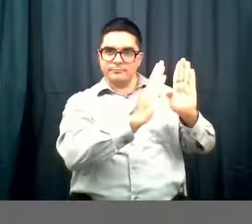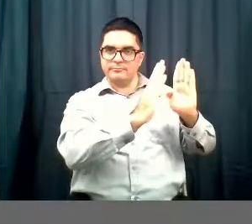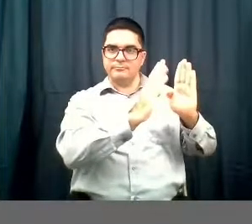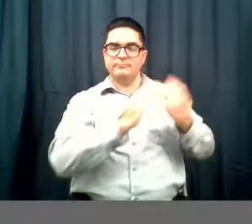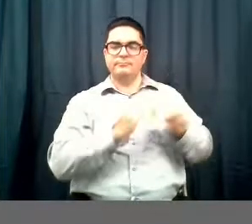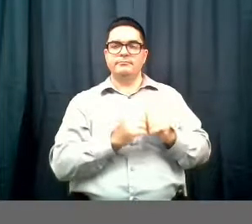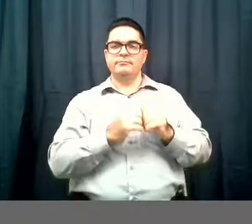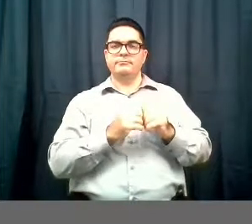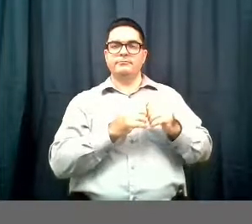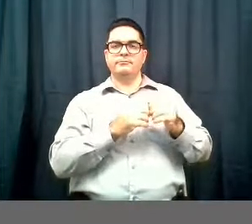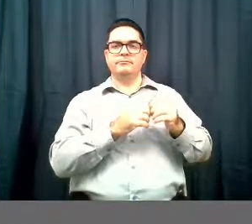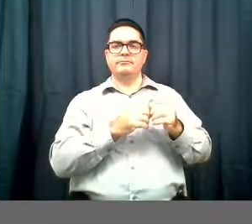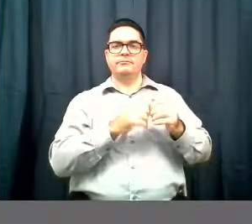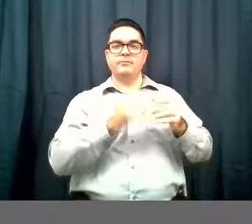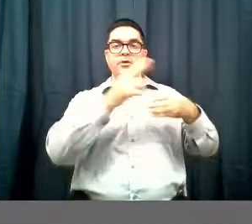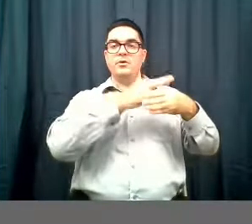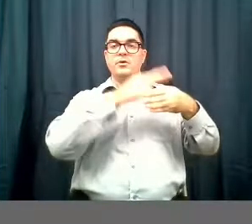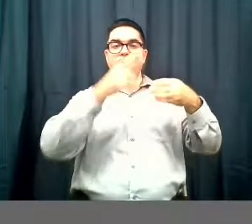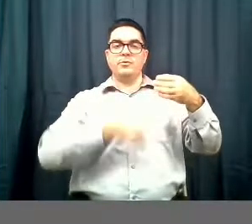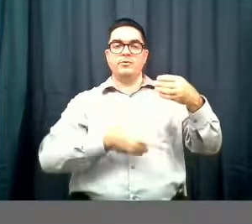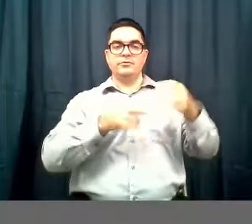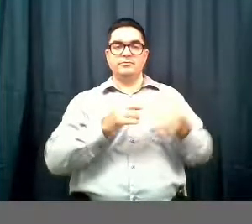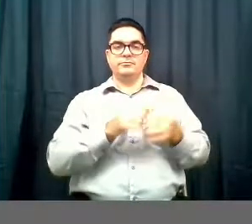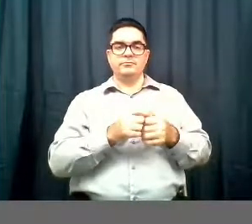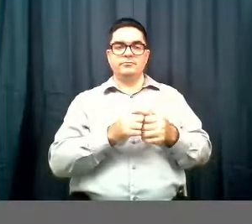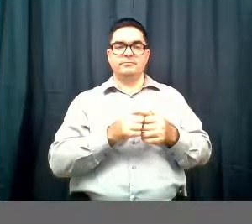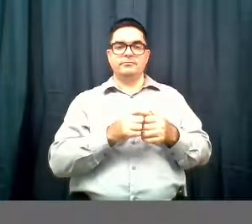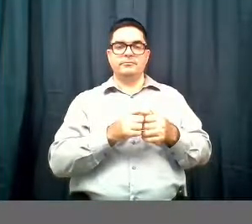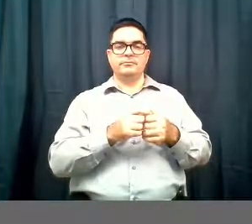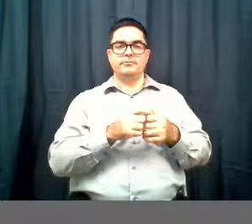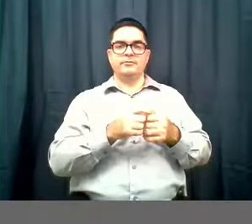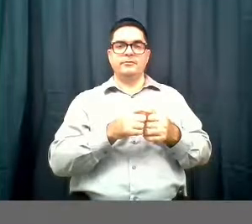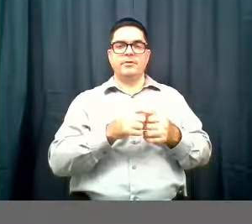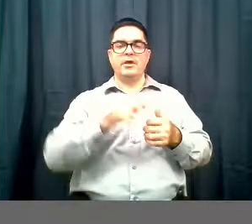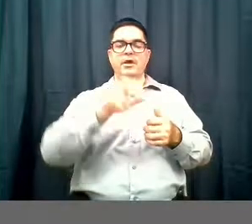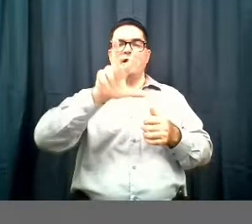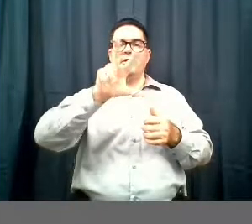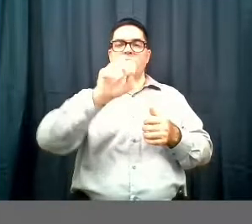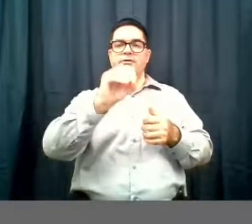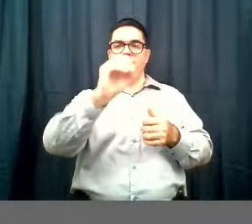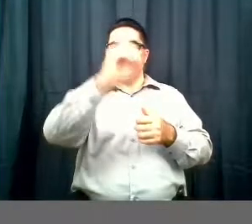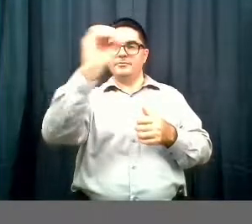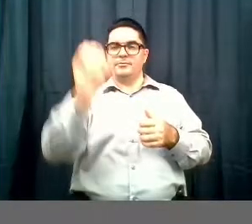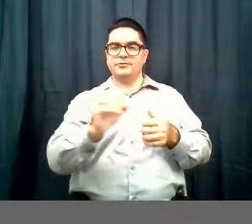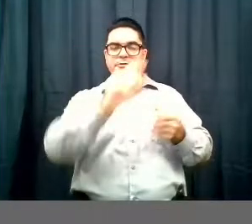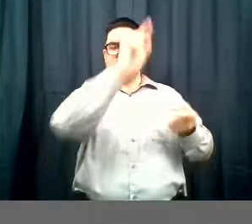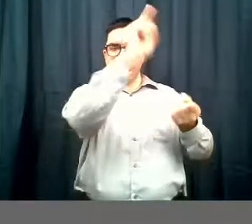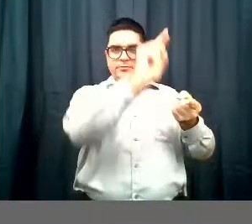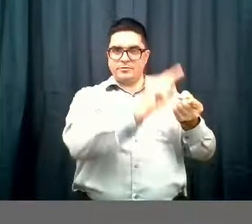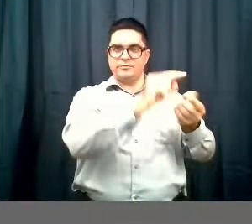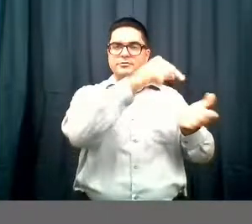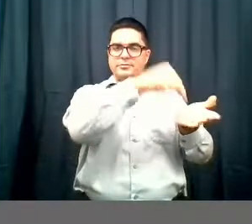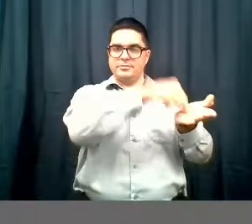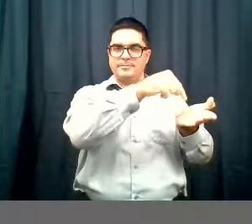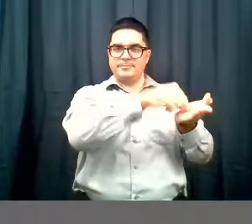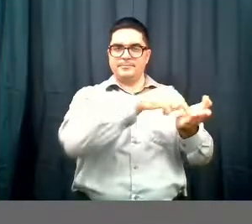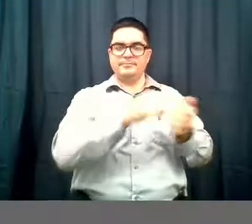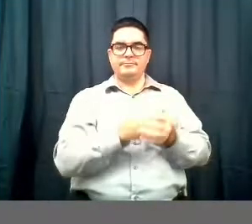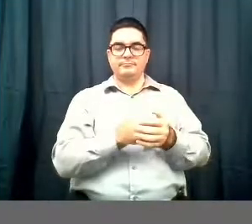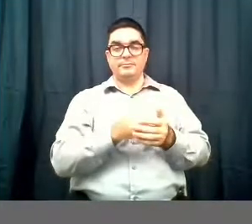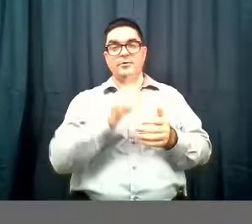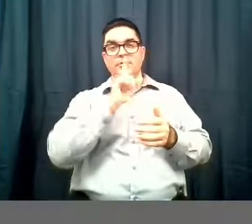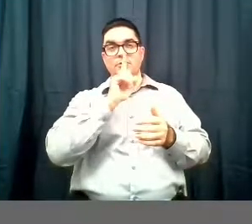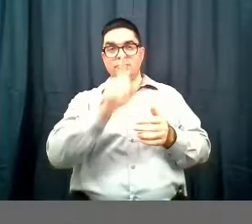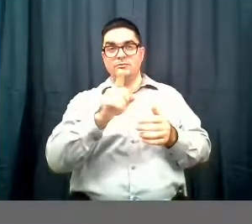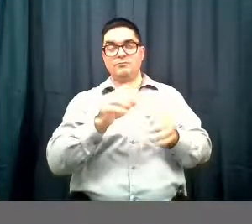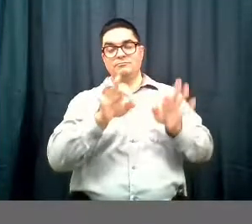total on that $23 billion of debt in a 30% reduction in the debt. Here you can see more clearly the value that was created for the